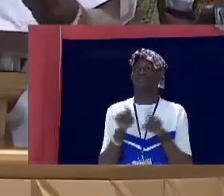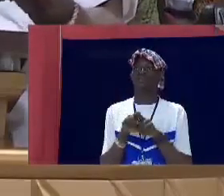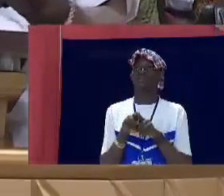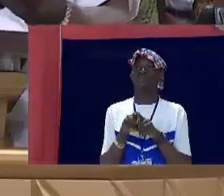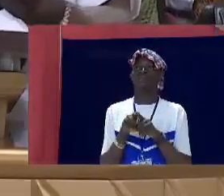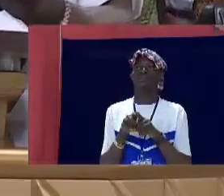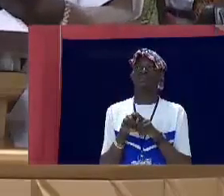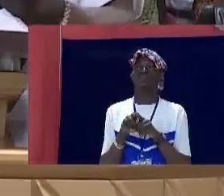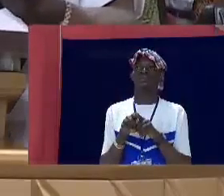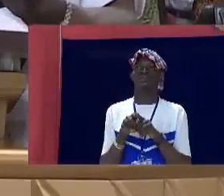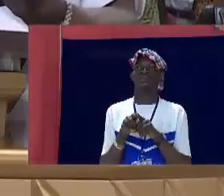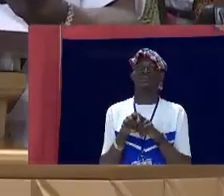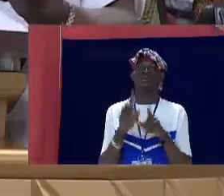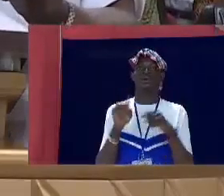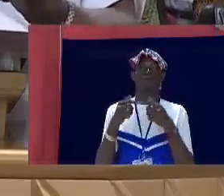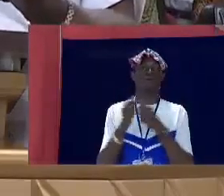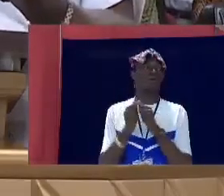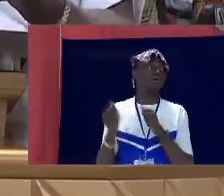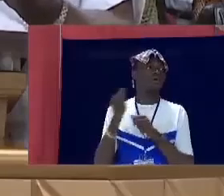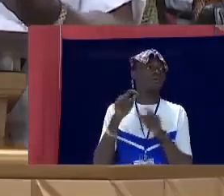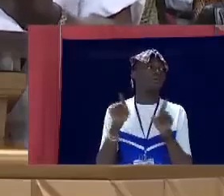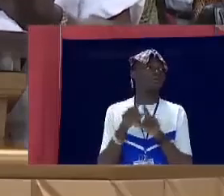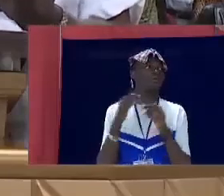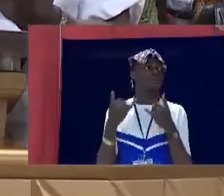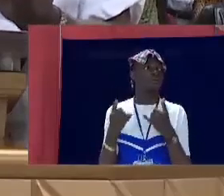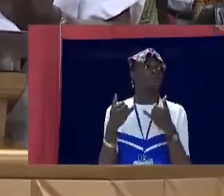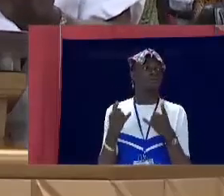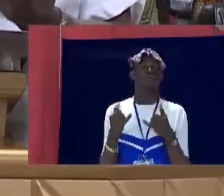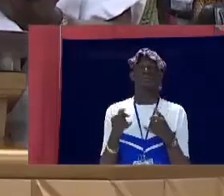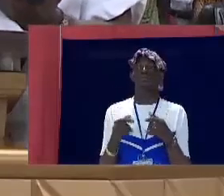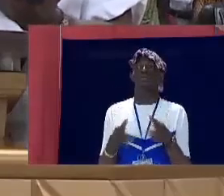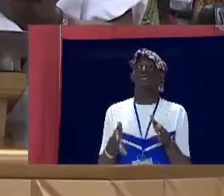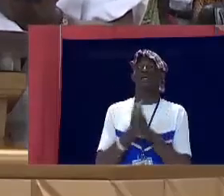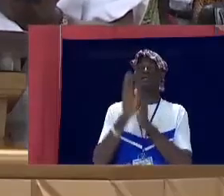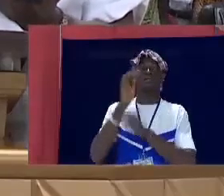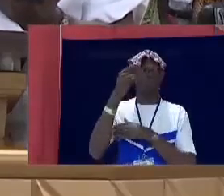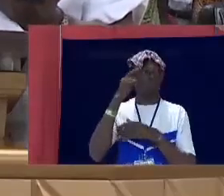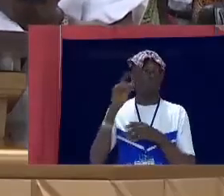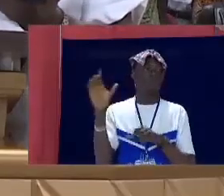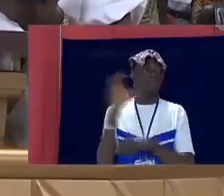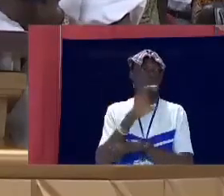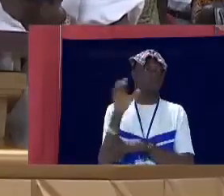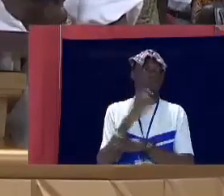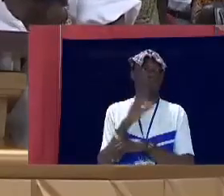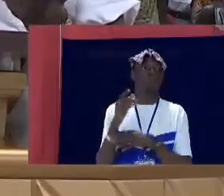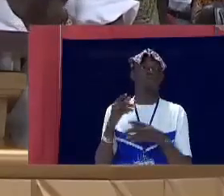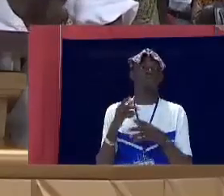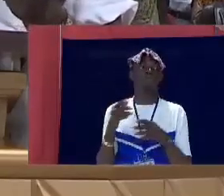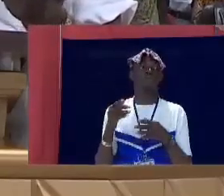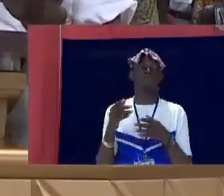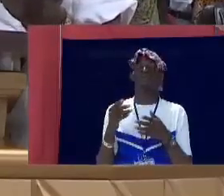lo. Go ahead now. Ask God for your Christmas